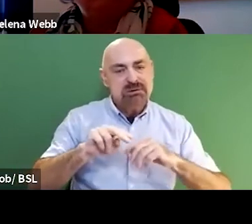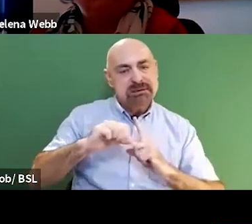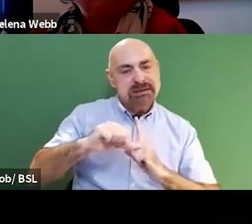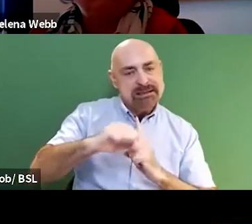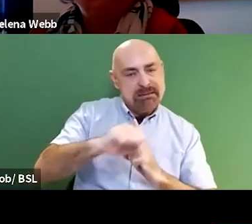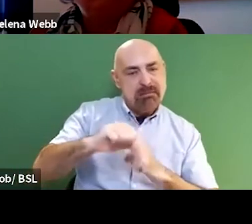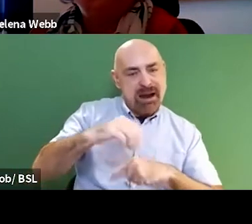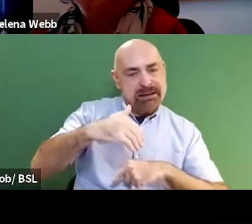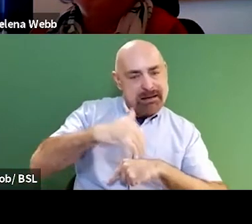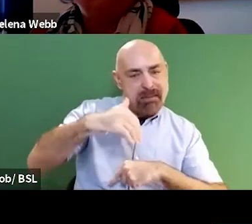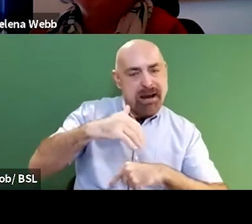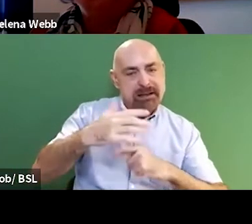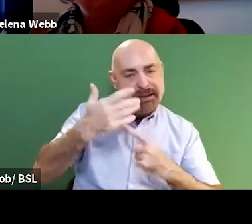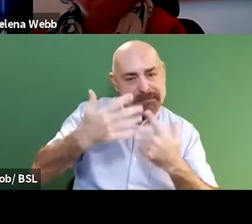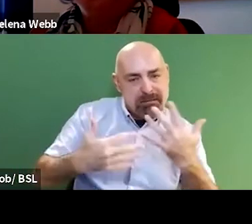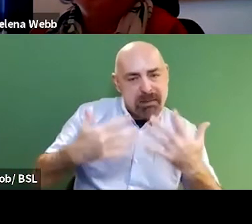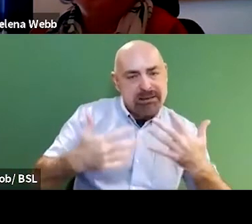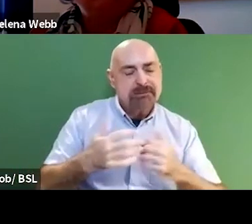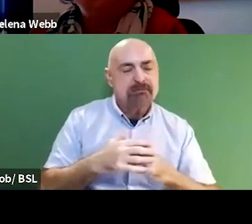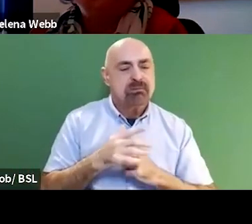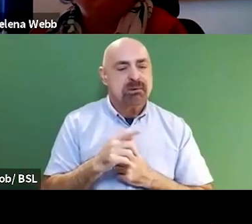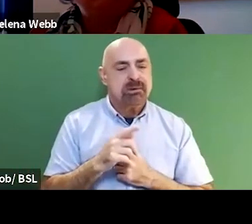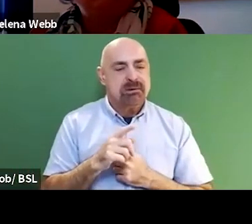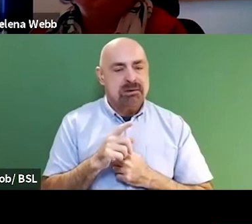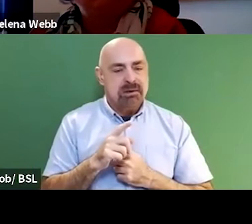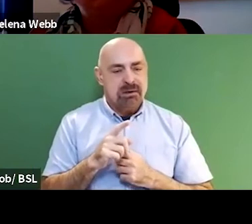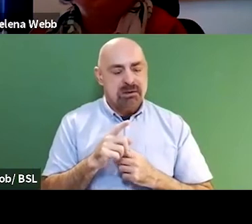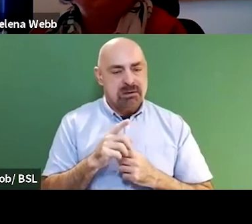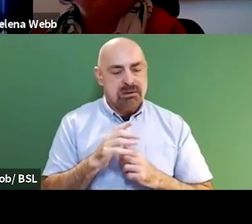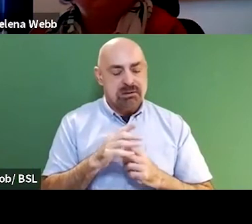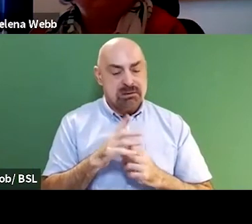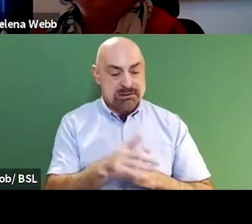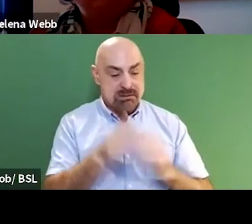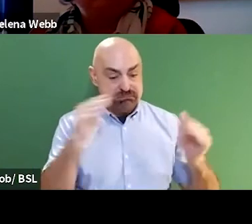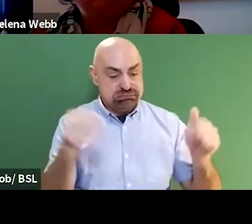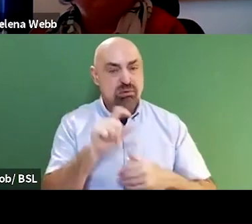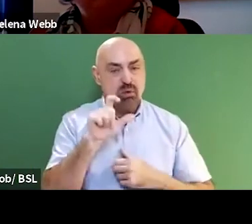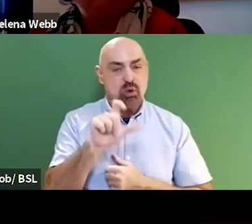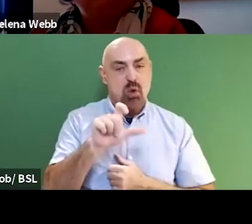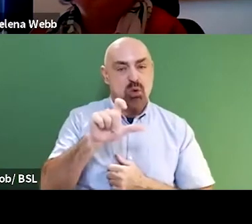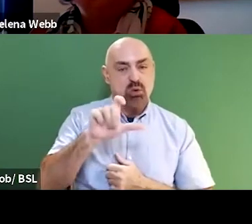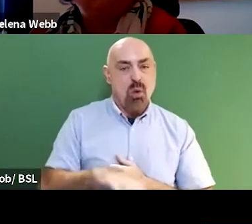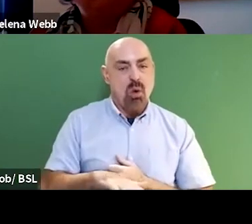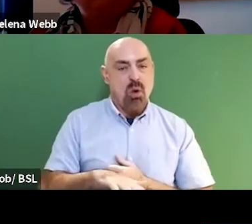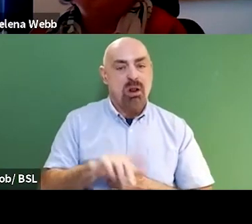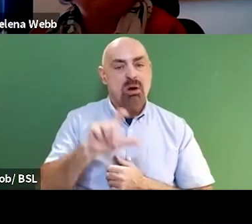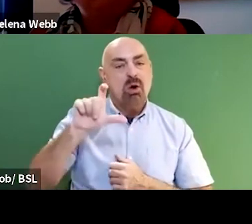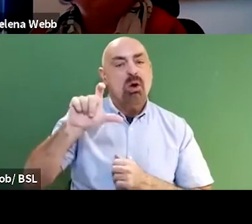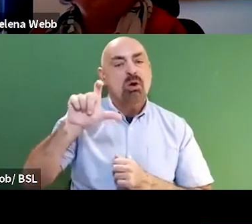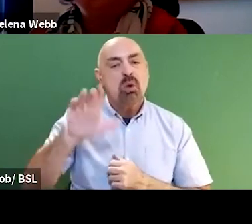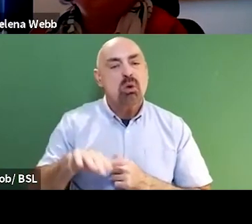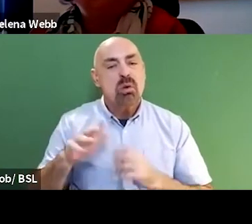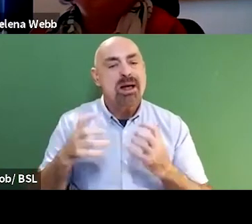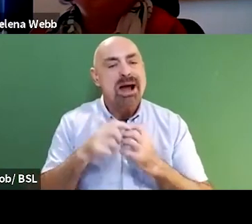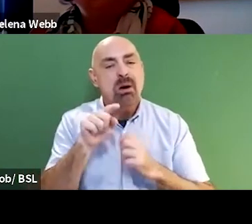So there's been some sort of directed at Cornwall to ask about how they've been measuring